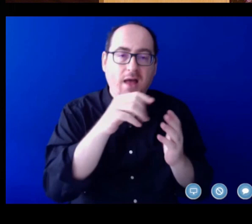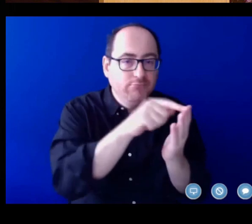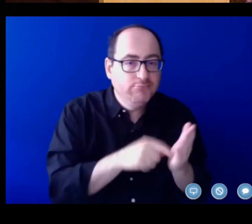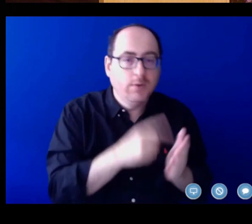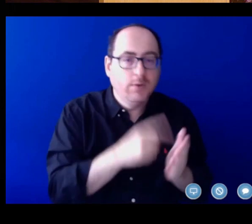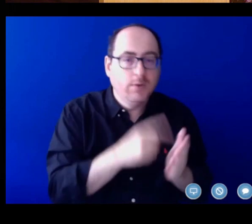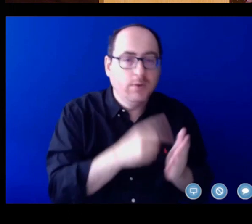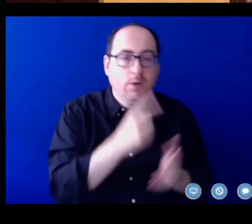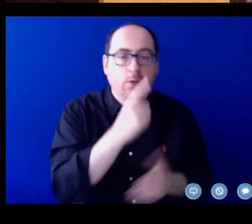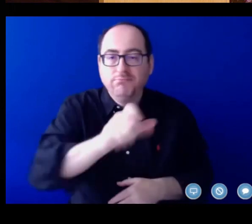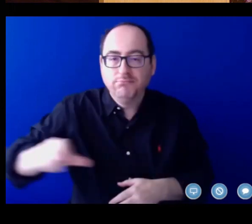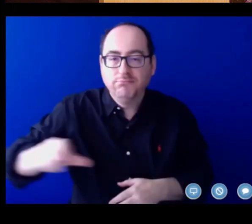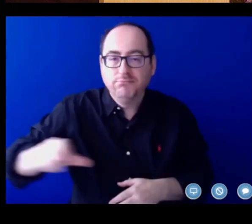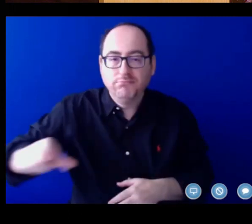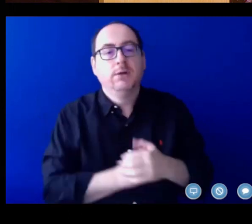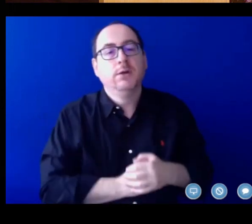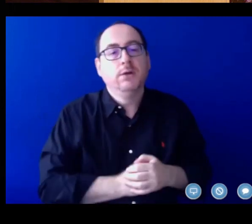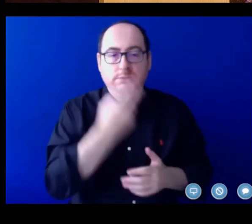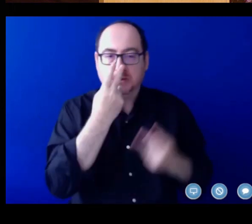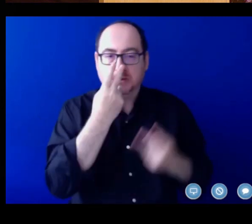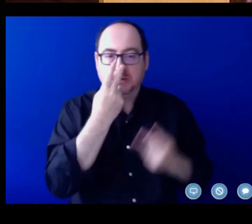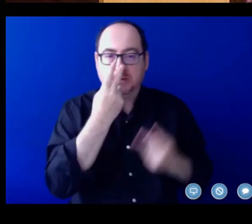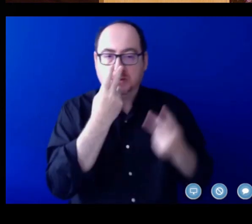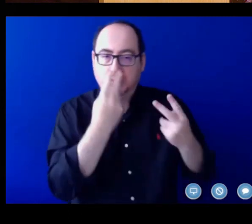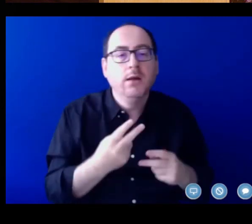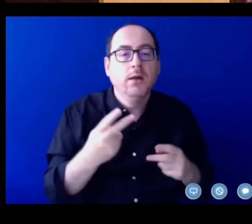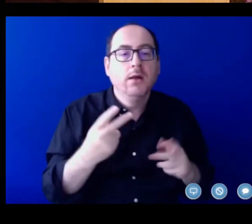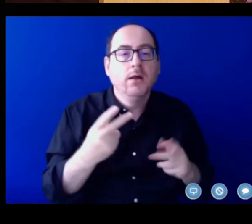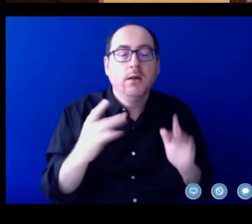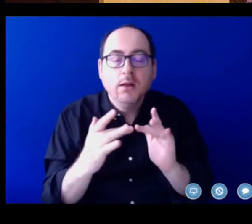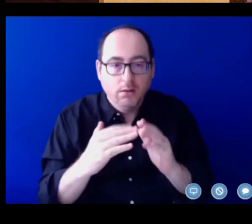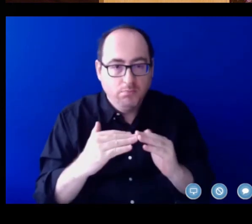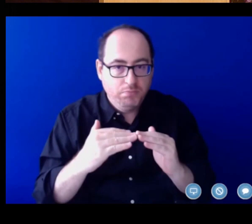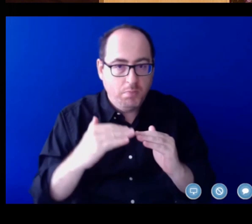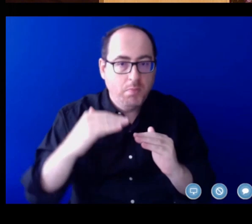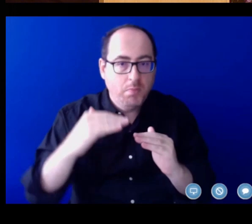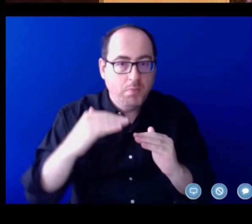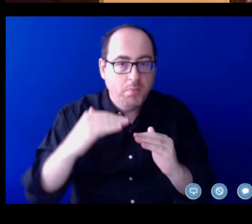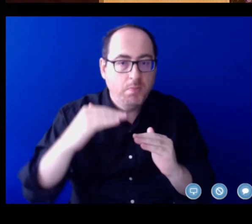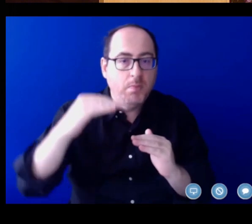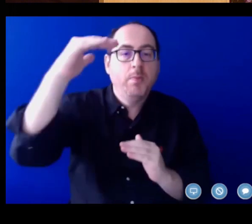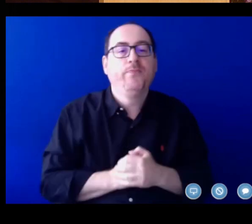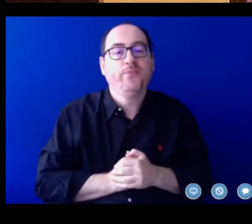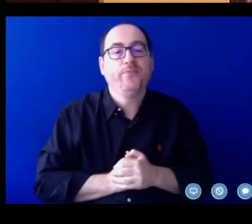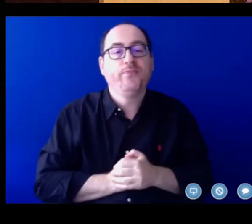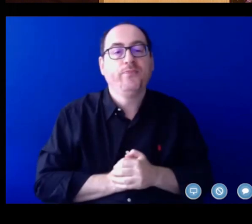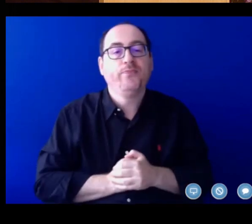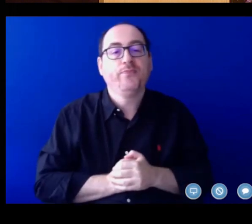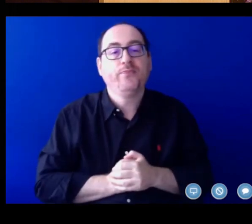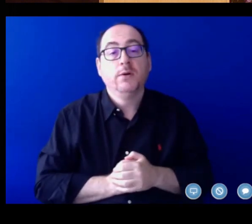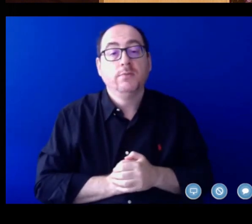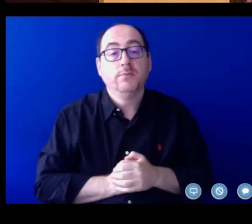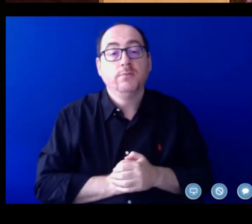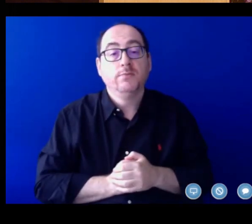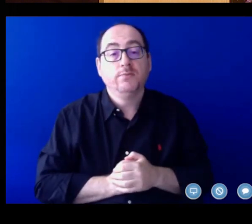median number of reported connections. Their reported Australian-born friends increased from a median of 0 at the beginning to 1 by the